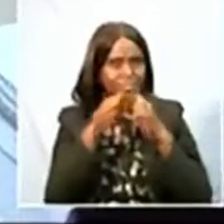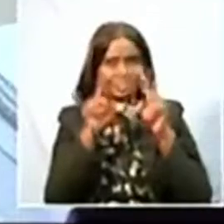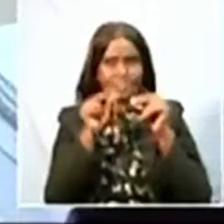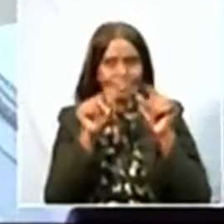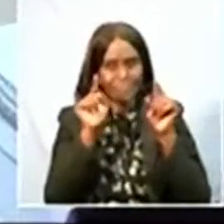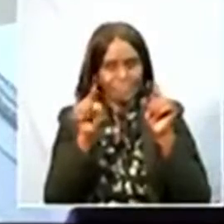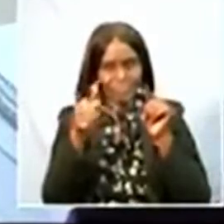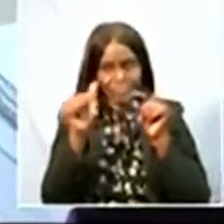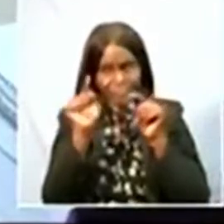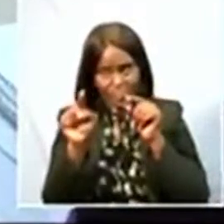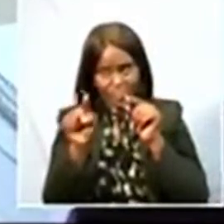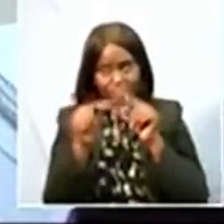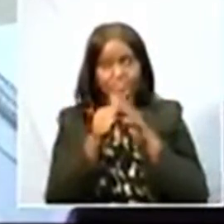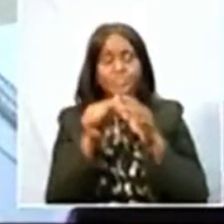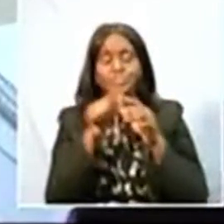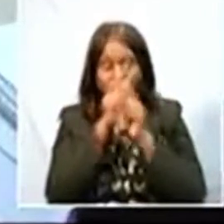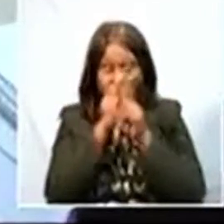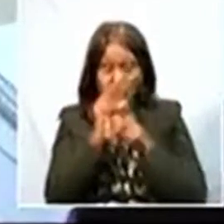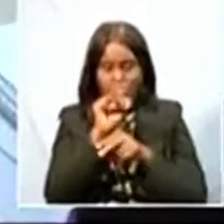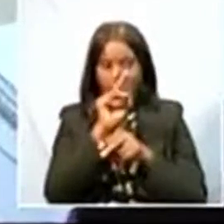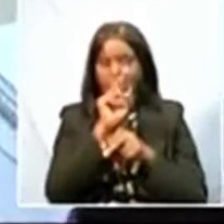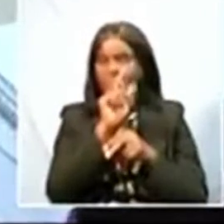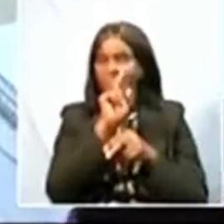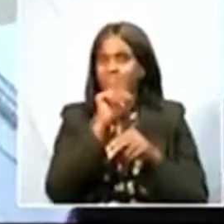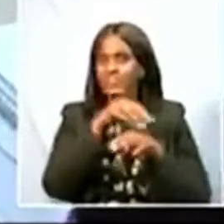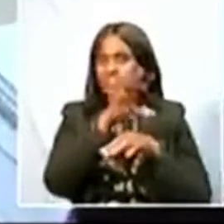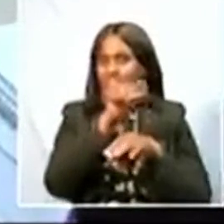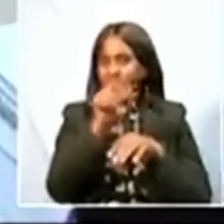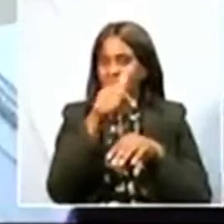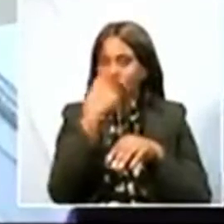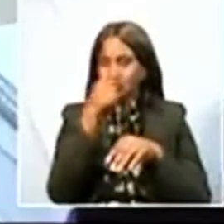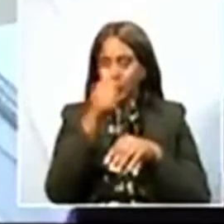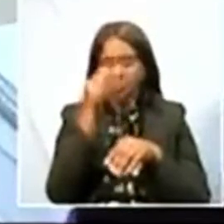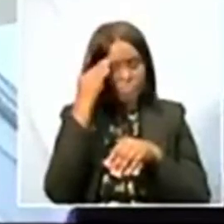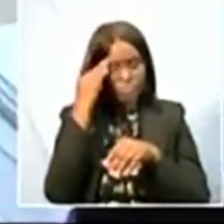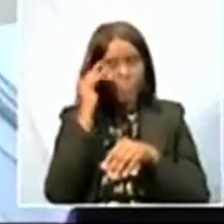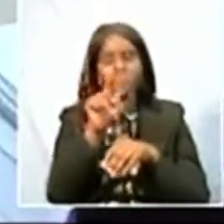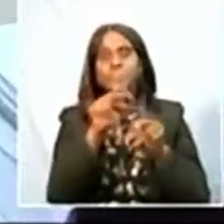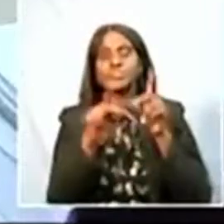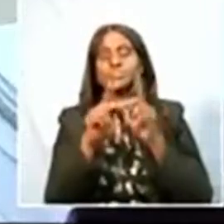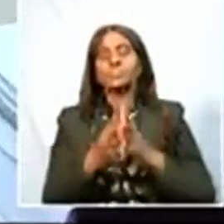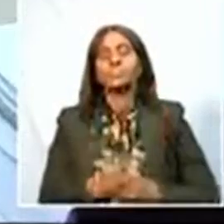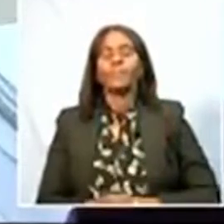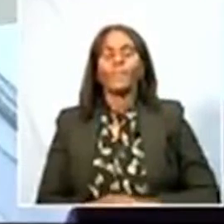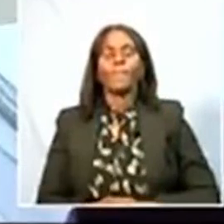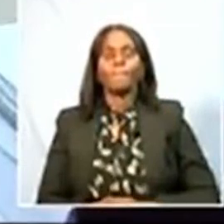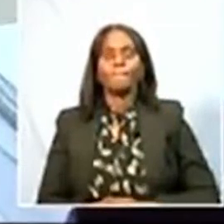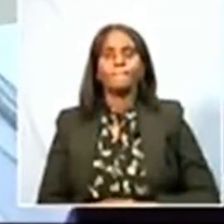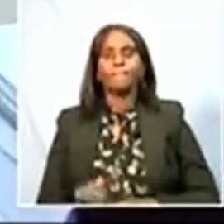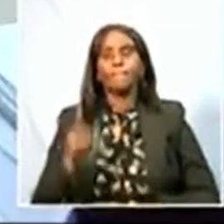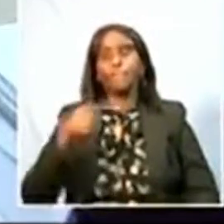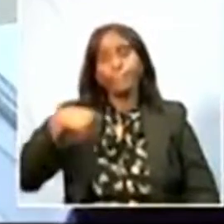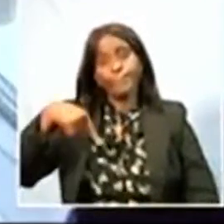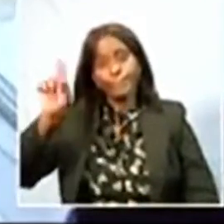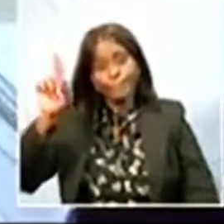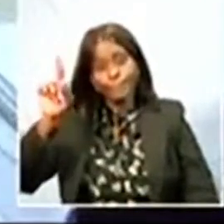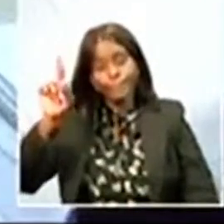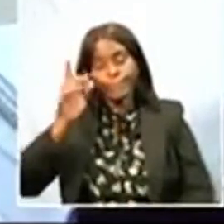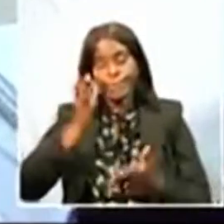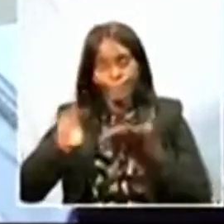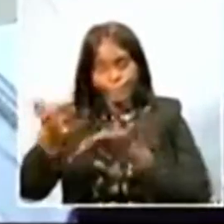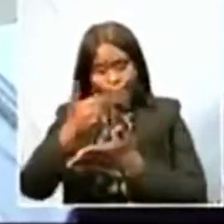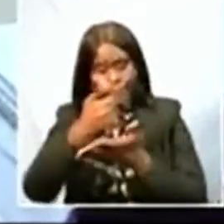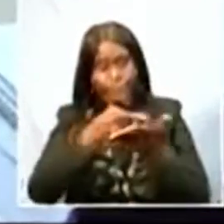it is you. Honorable Munda guided you. You are the one who know these people. So you go and collect